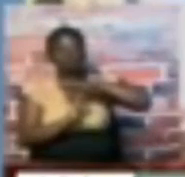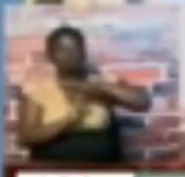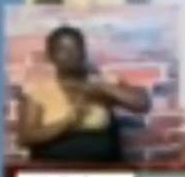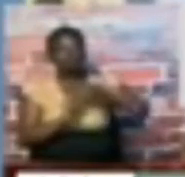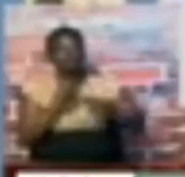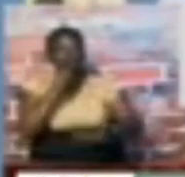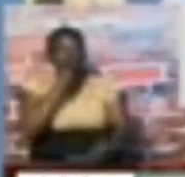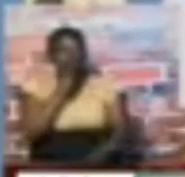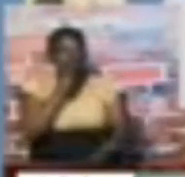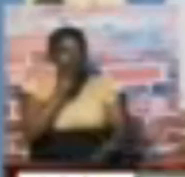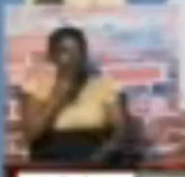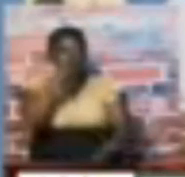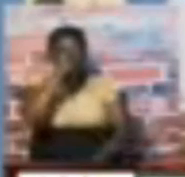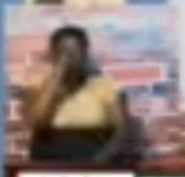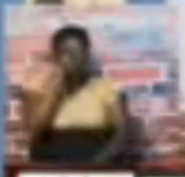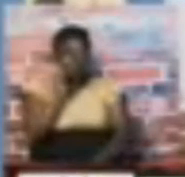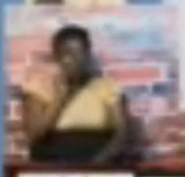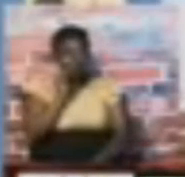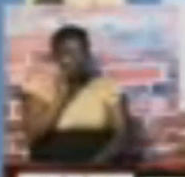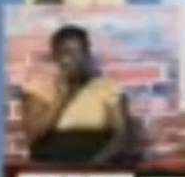is a man called Yoweri Museveni,